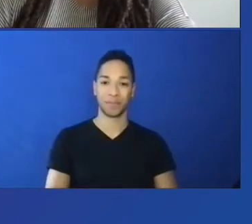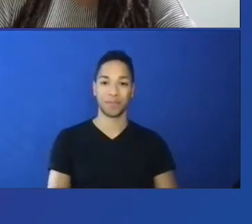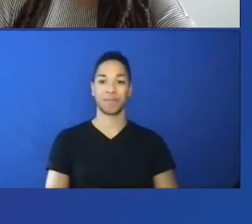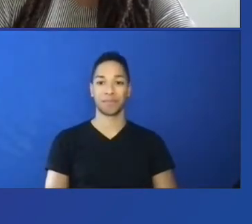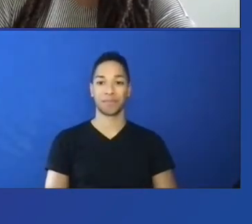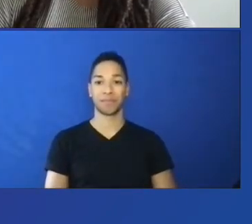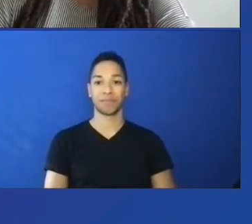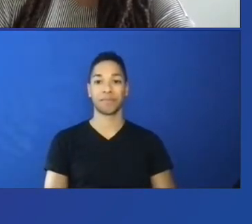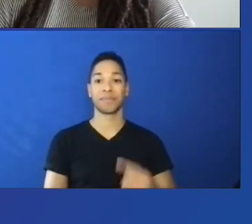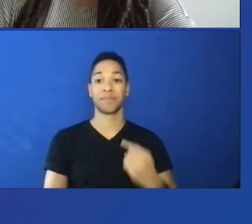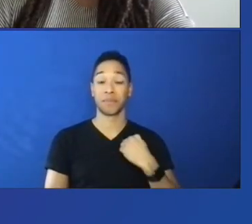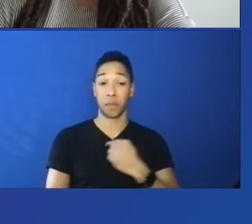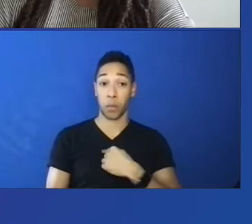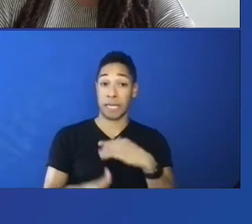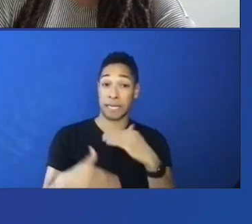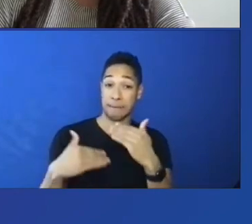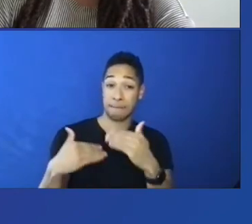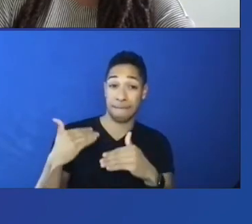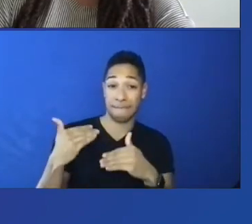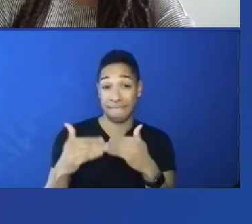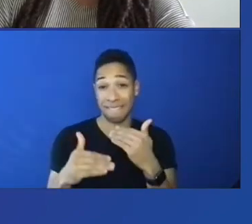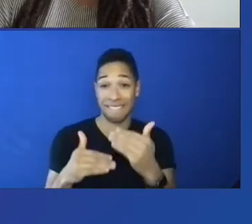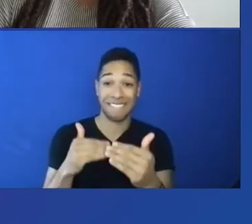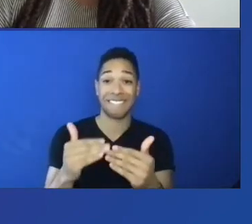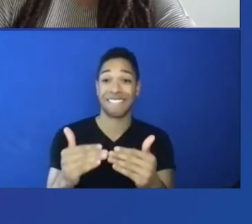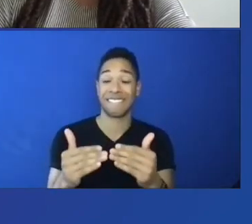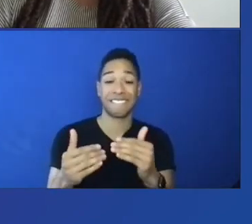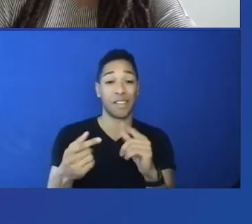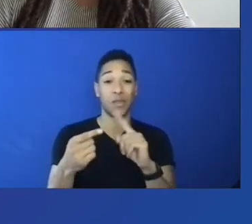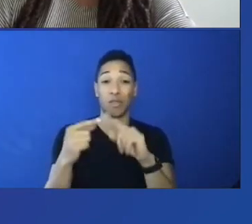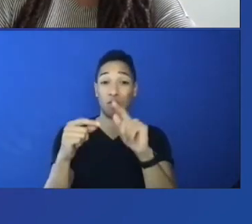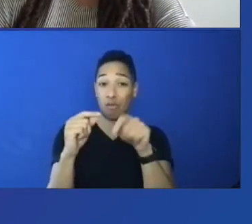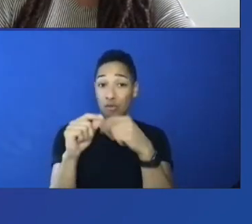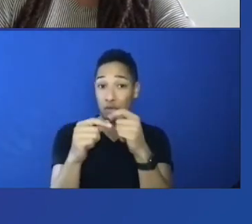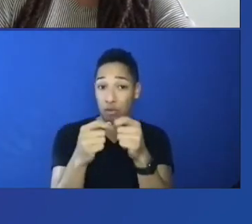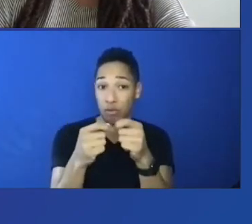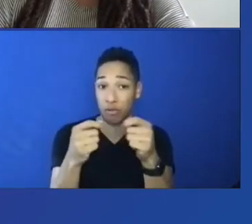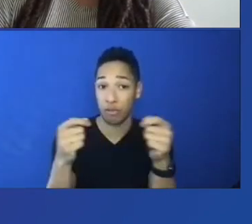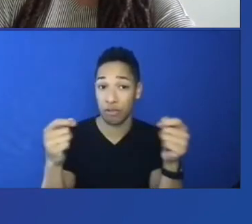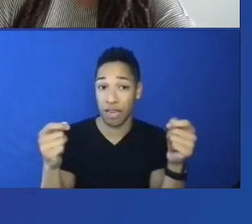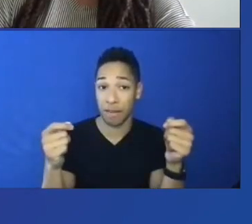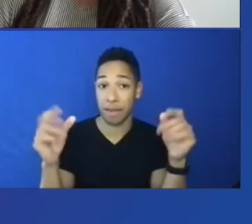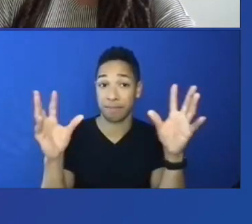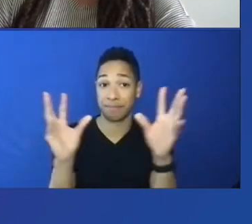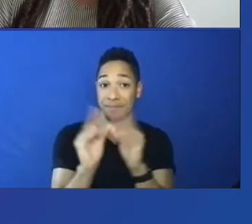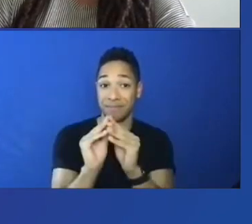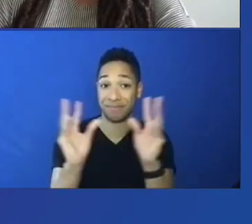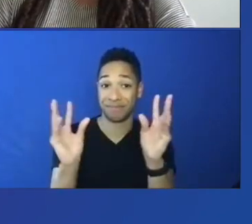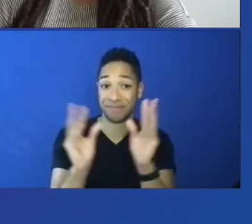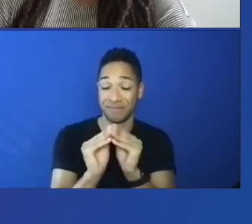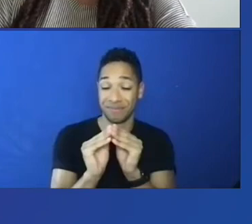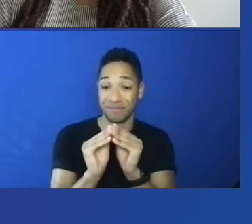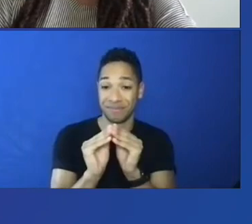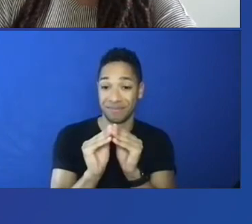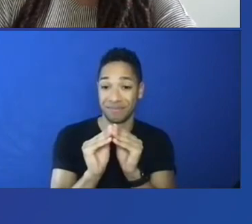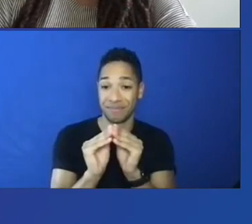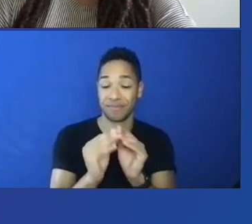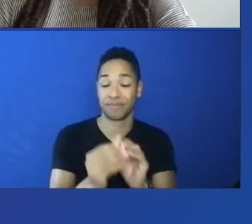So as we move forward to wrapping up the session,